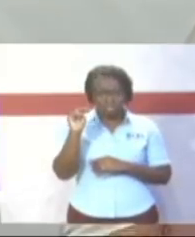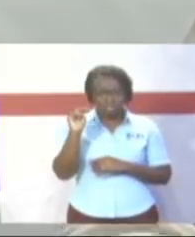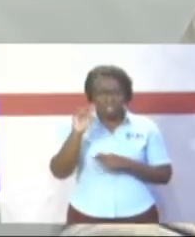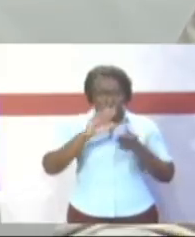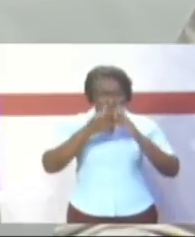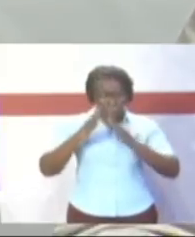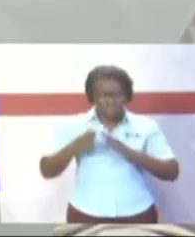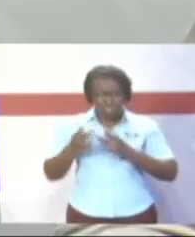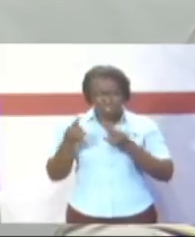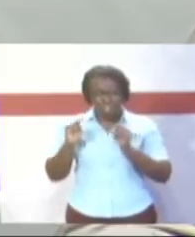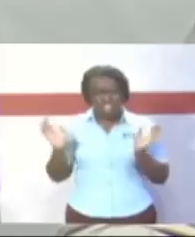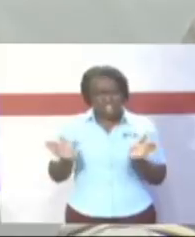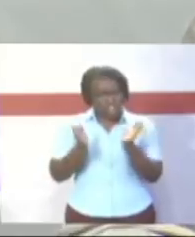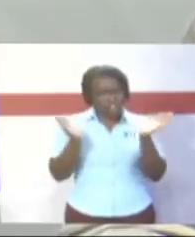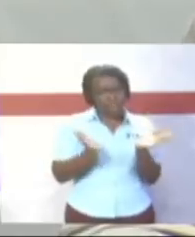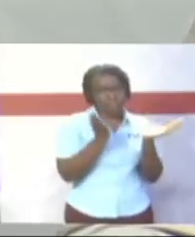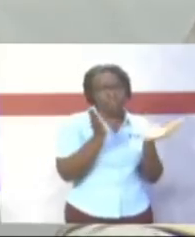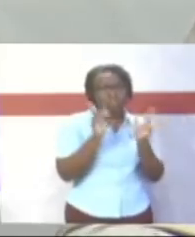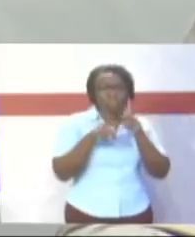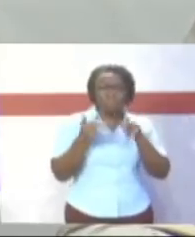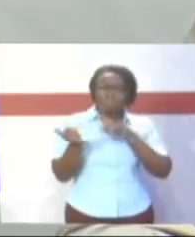Very importantly to note is that